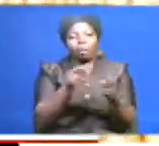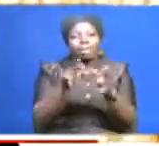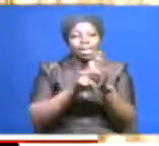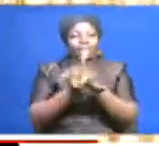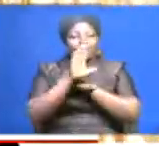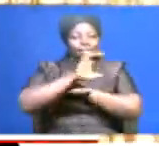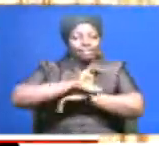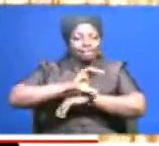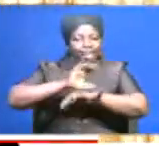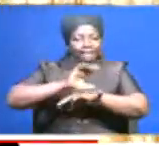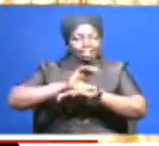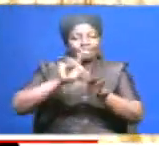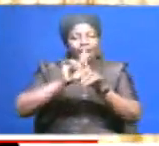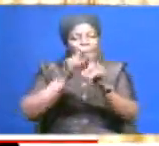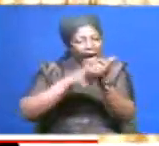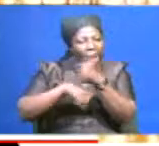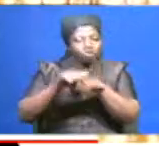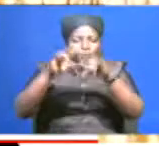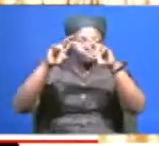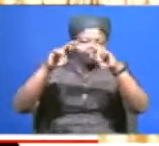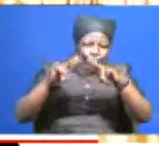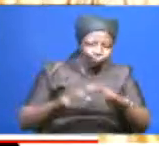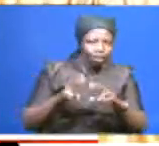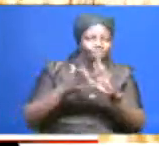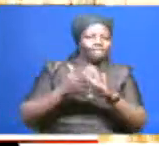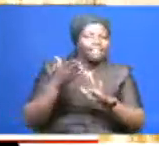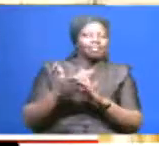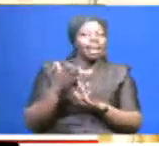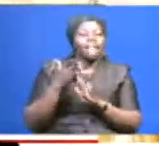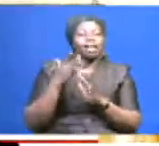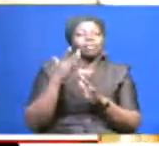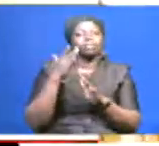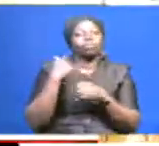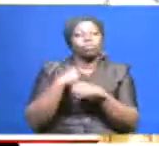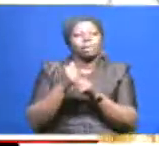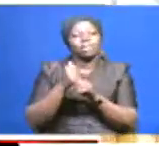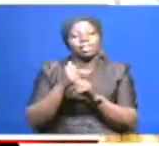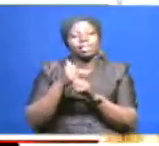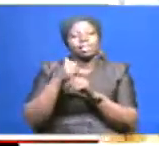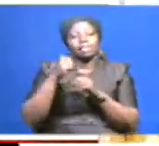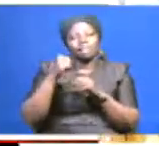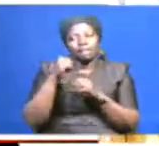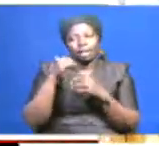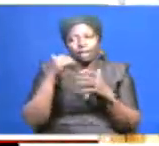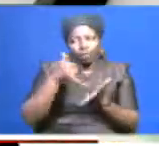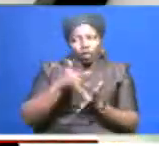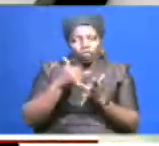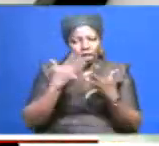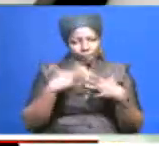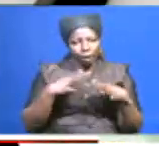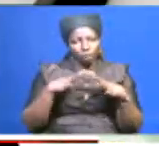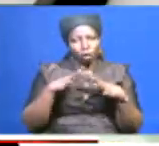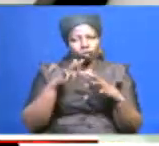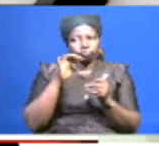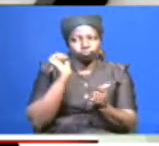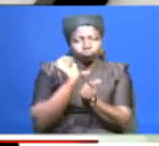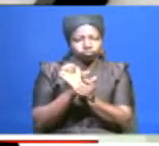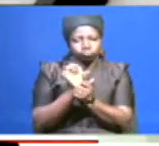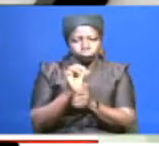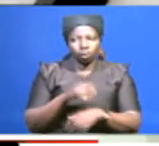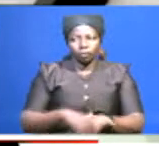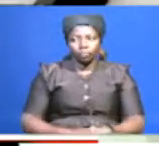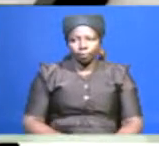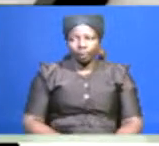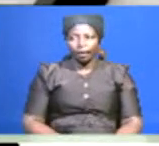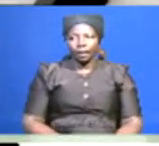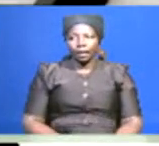be conducted to bring culprits to justice. Michael Mandiga for Prime Edition, Nairobi. An update on